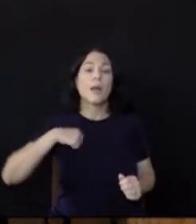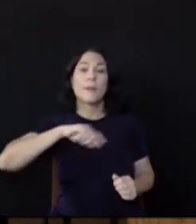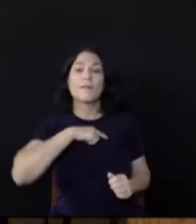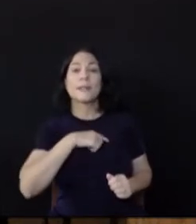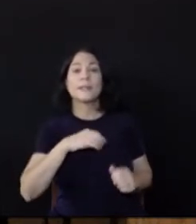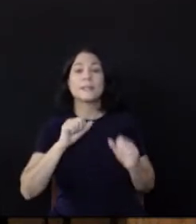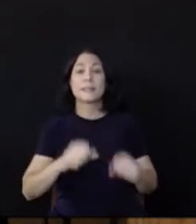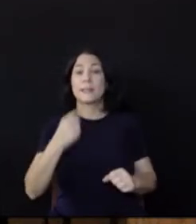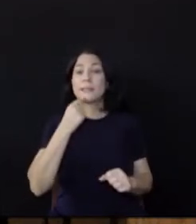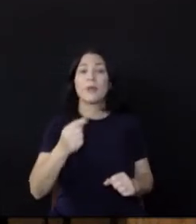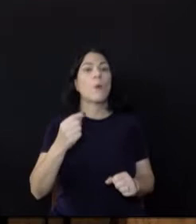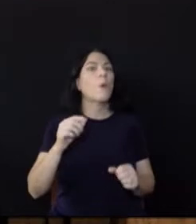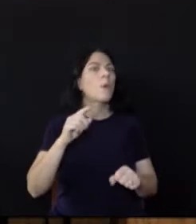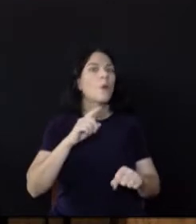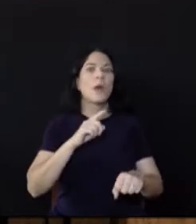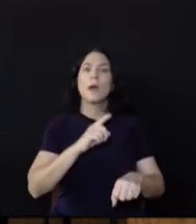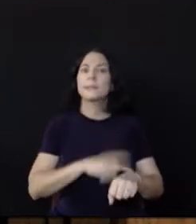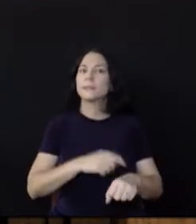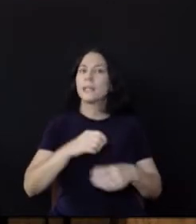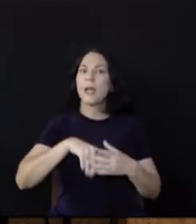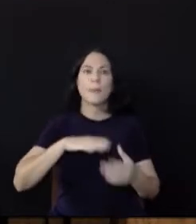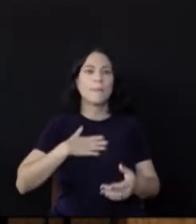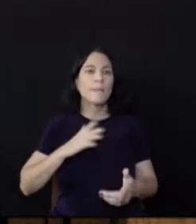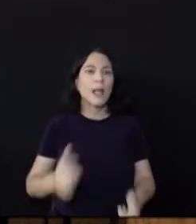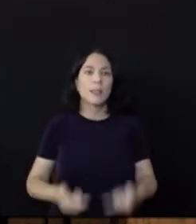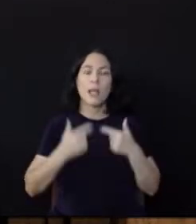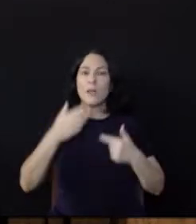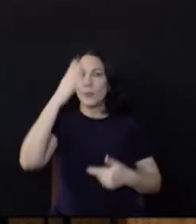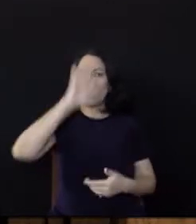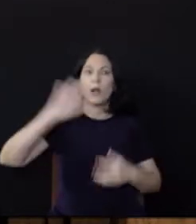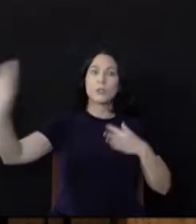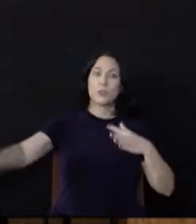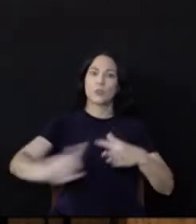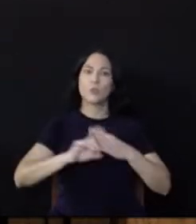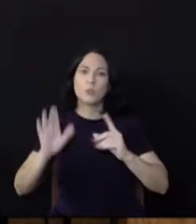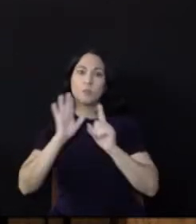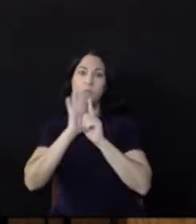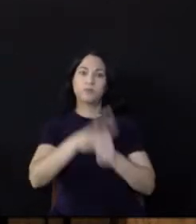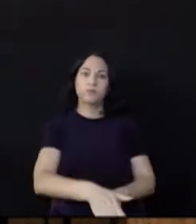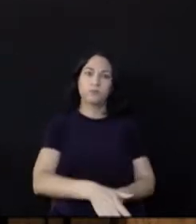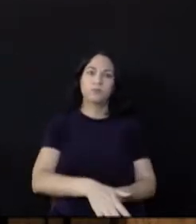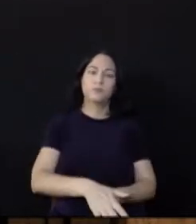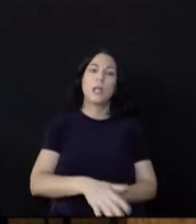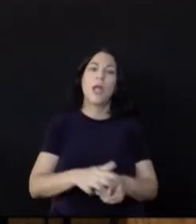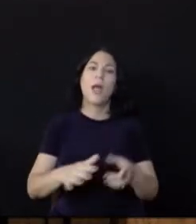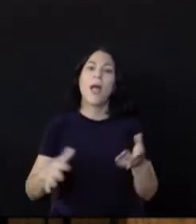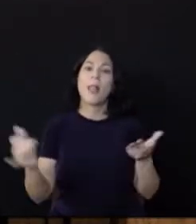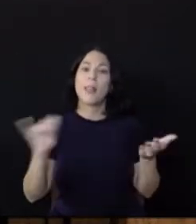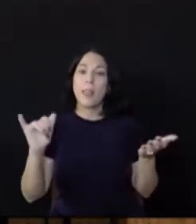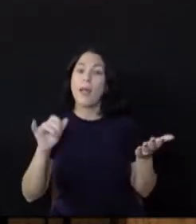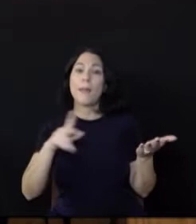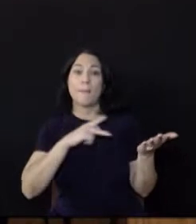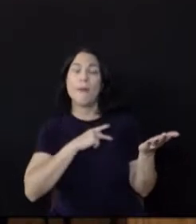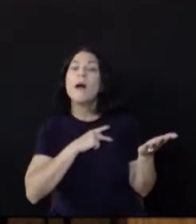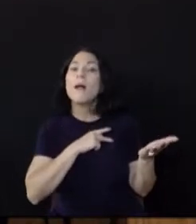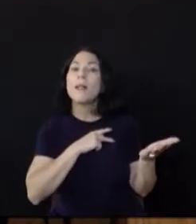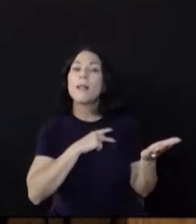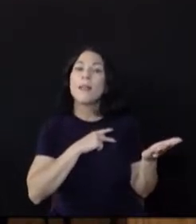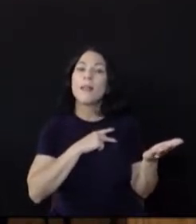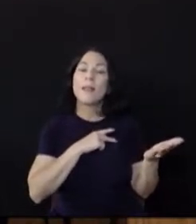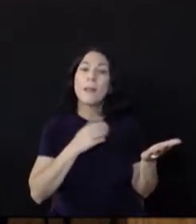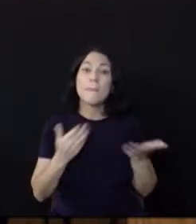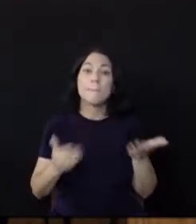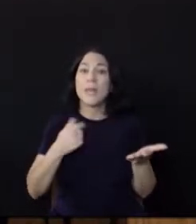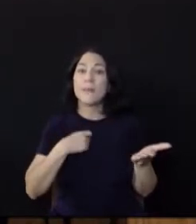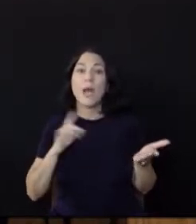hey, there was a time in my life when God really showed up and knocked me on my backside the way he did Paul. Maybe I